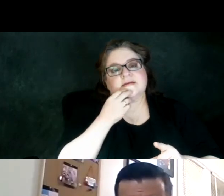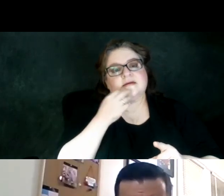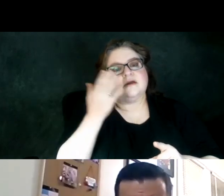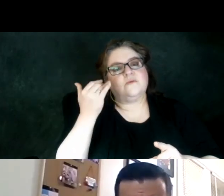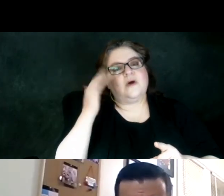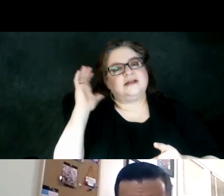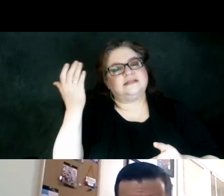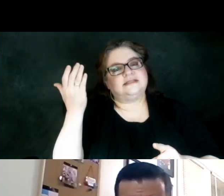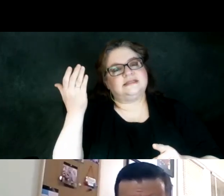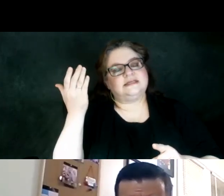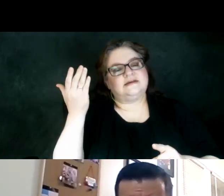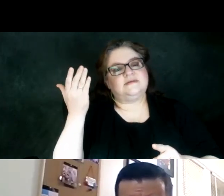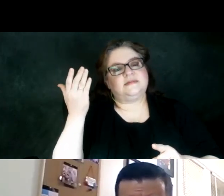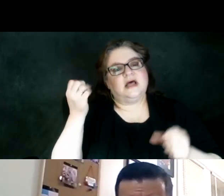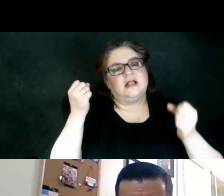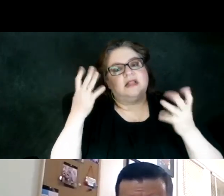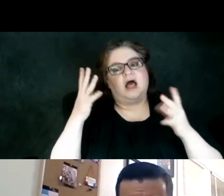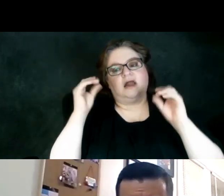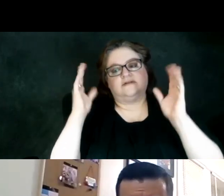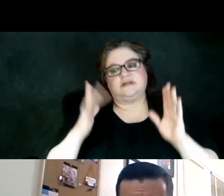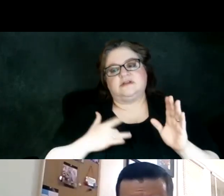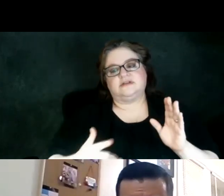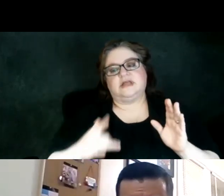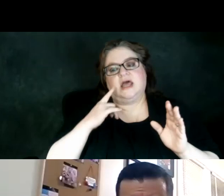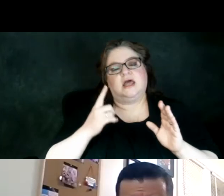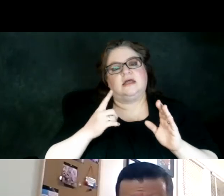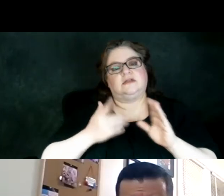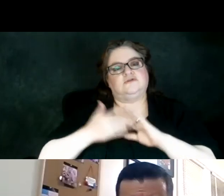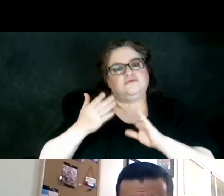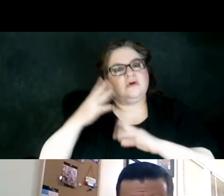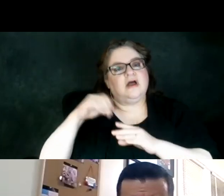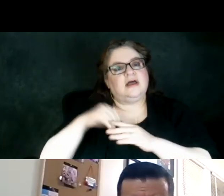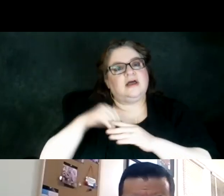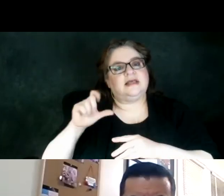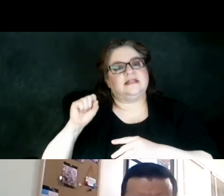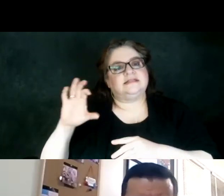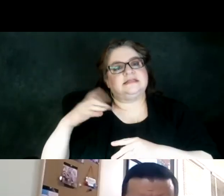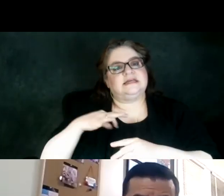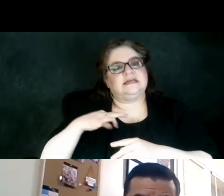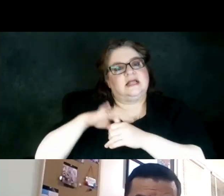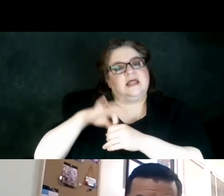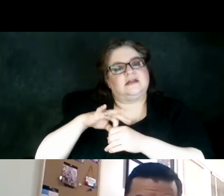seem as though a lot of teachers tend to run in the LSC election?